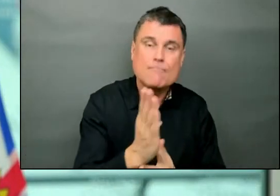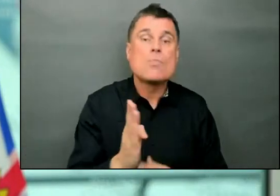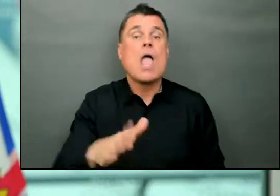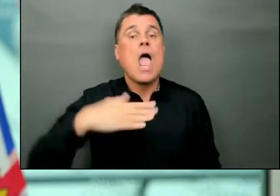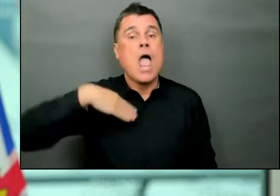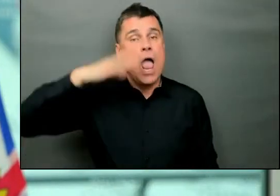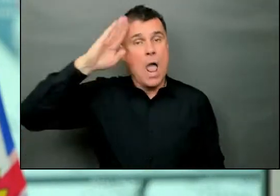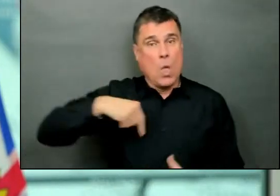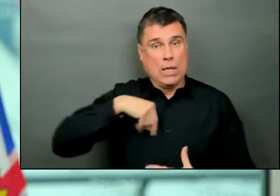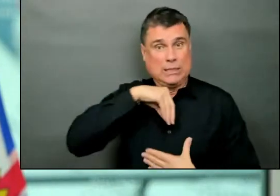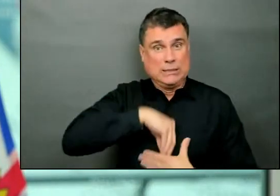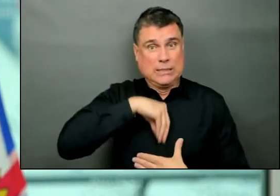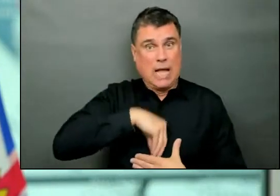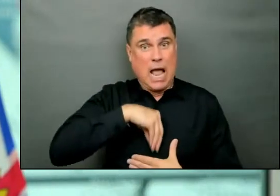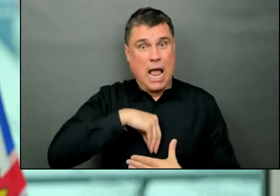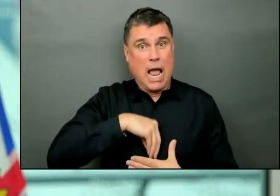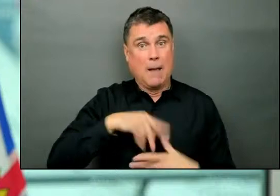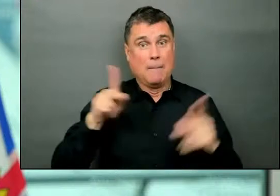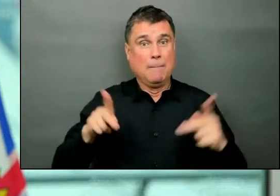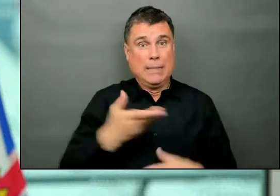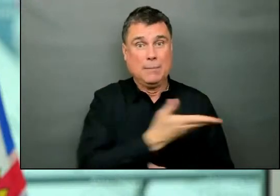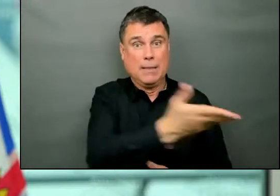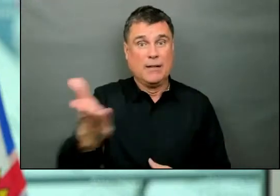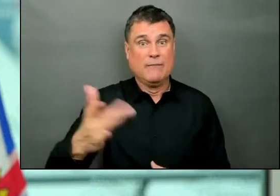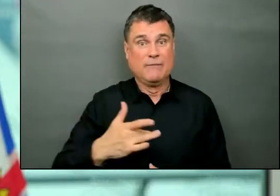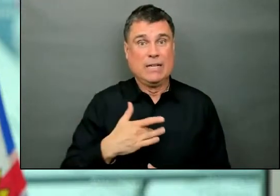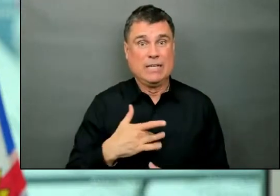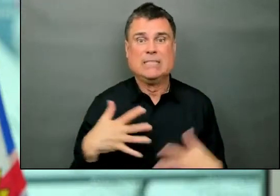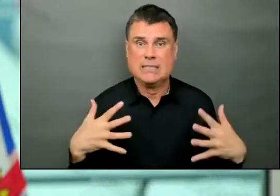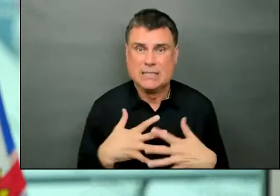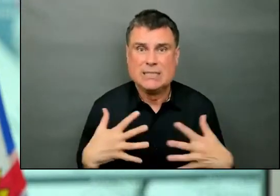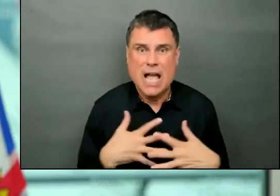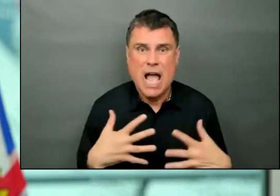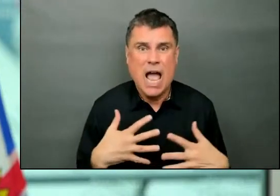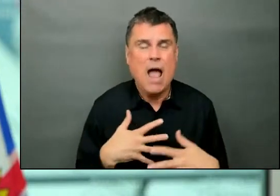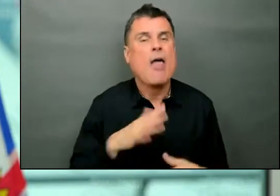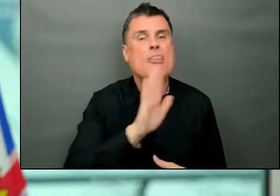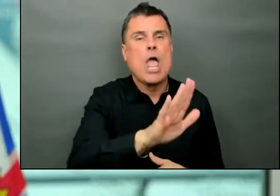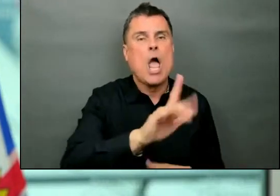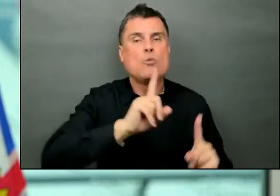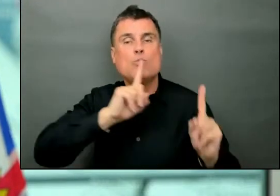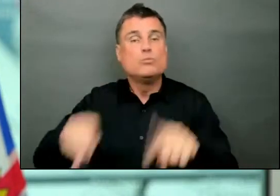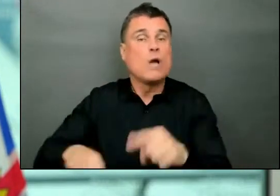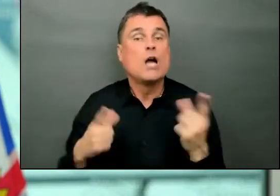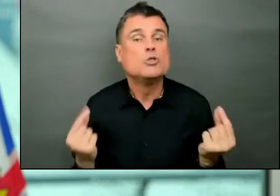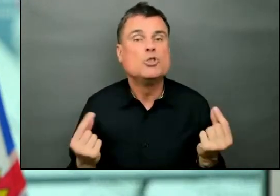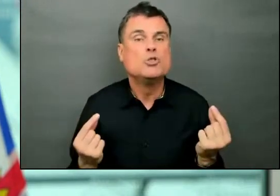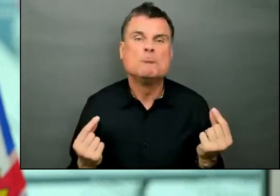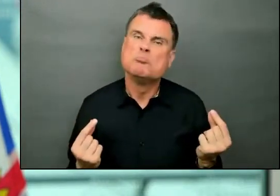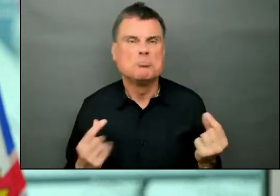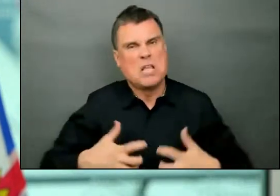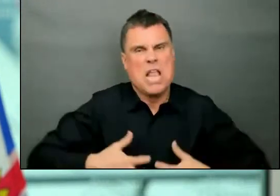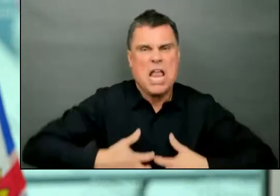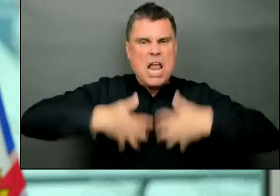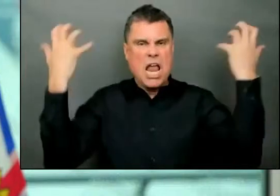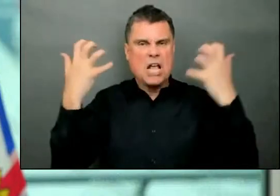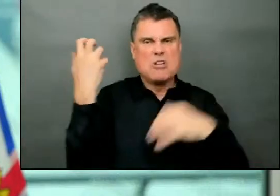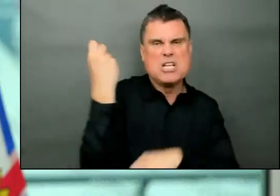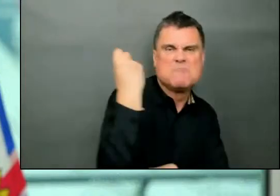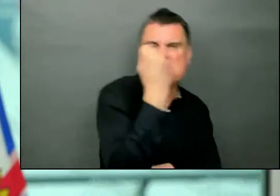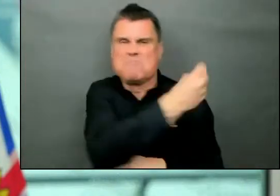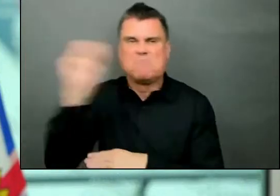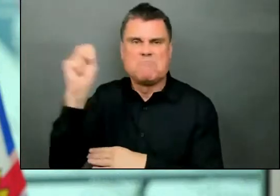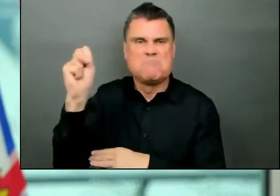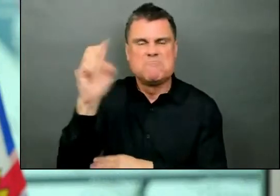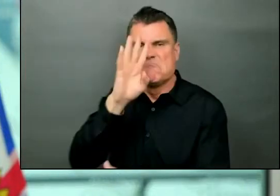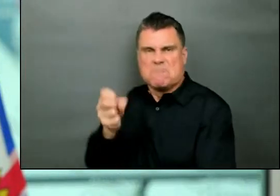angry. That is a reaction that is sometimes fed by certain groups, by certain media, social media